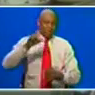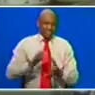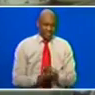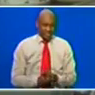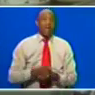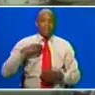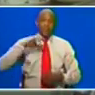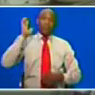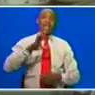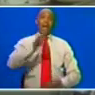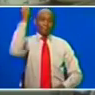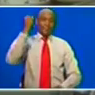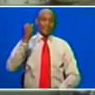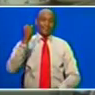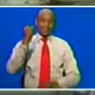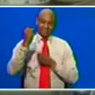na ichukua.